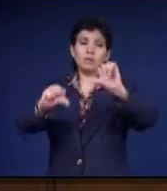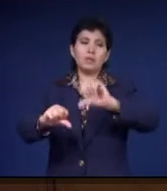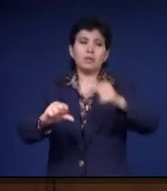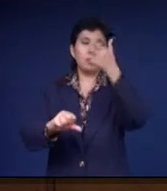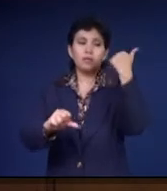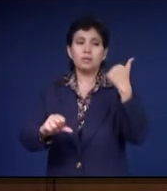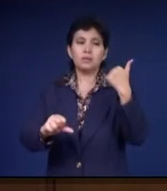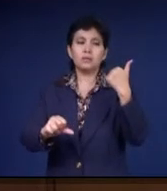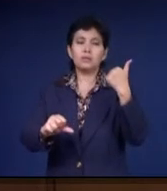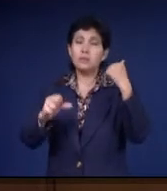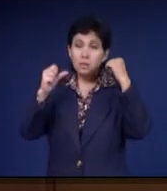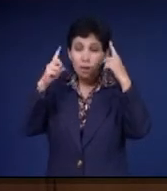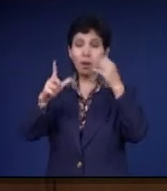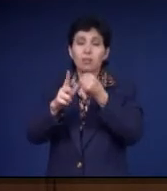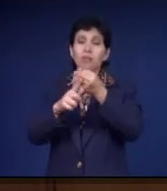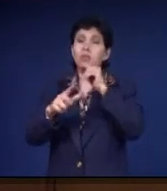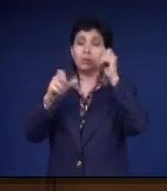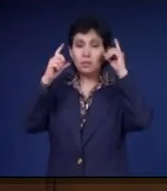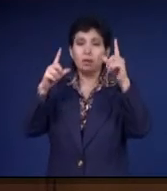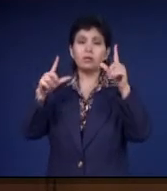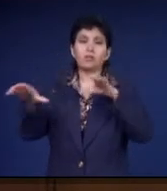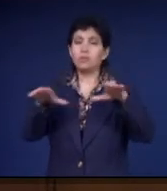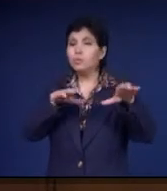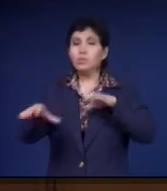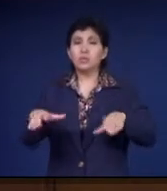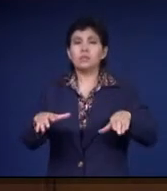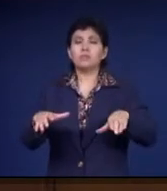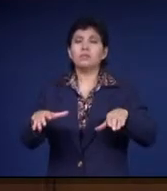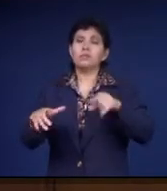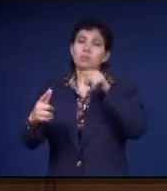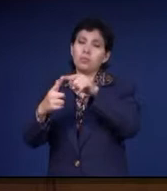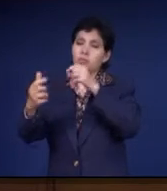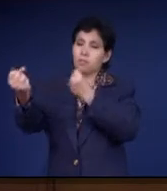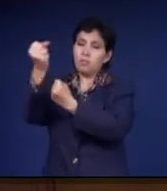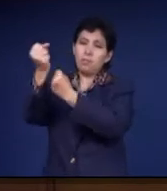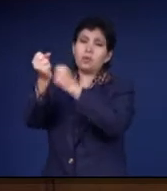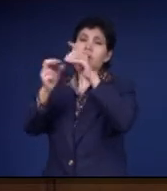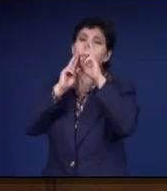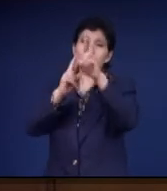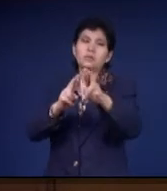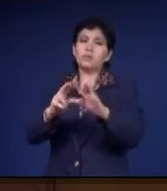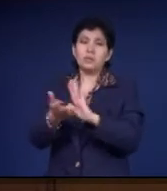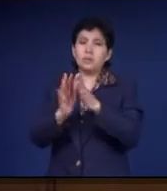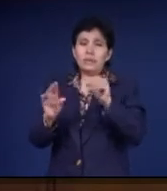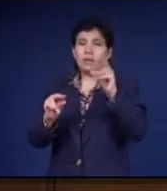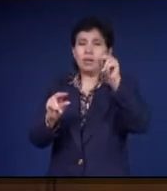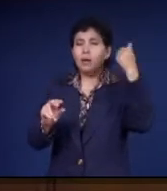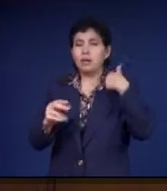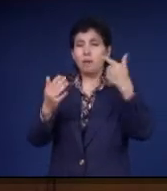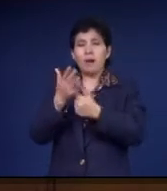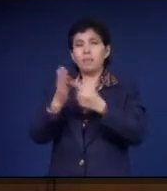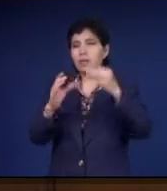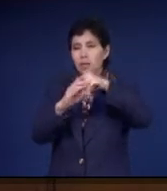because unconsciously or consciously, you would be doing something to support your result. And you can't blame